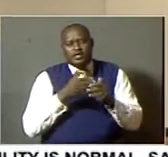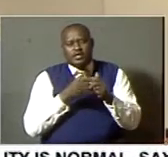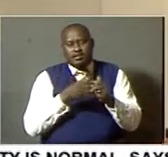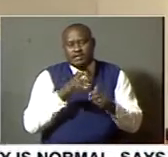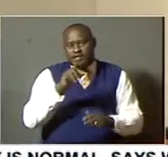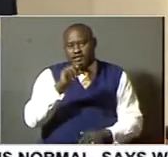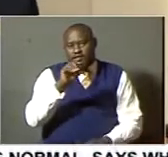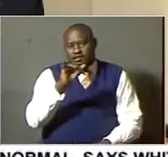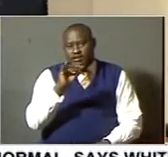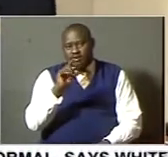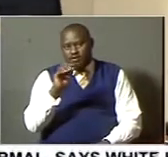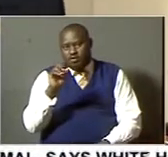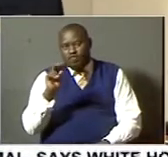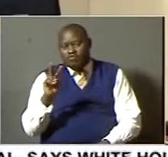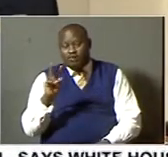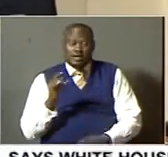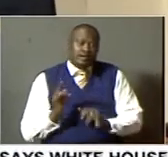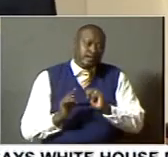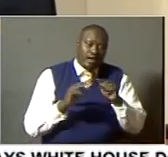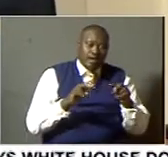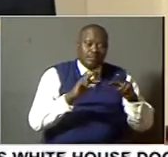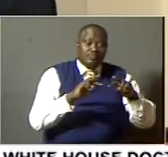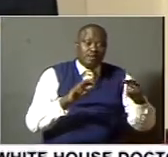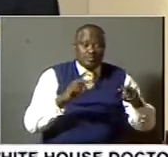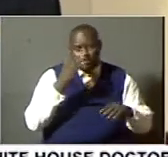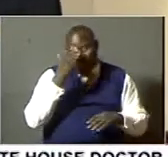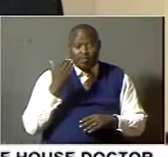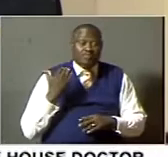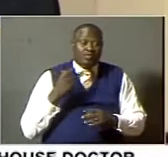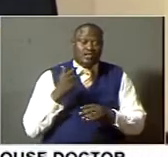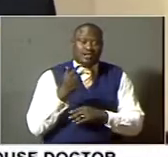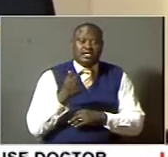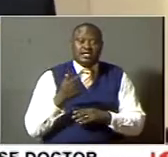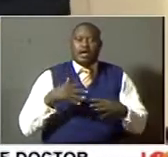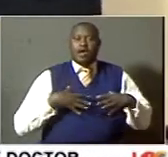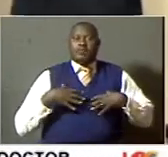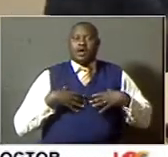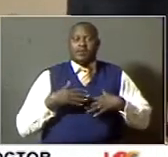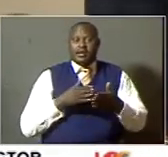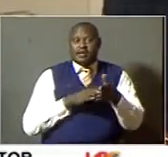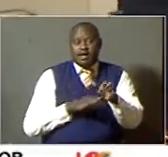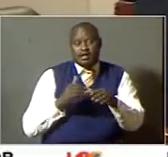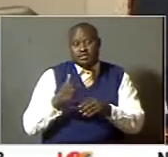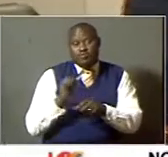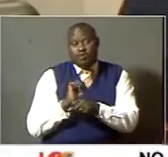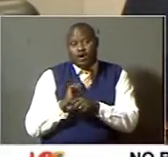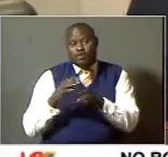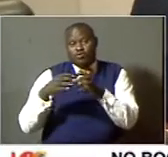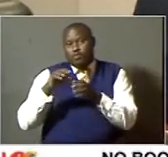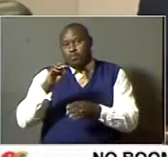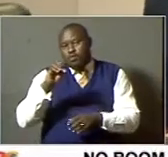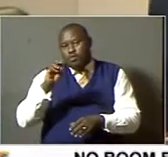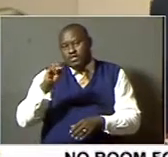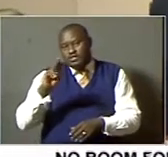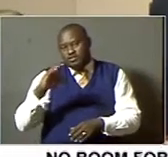Titov into the circumstances under which the recent killing of Tanzanian soldiers serving under MONUSCO in Congo